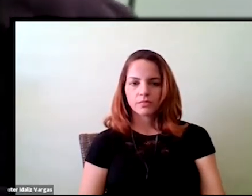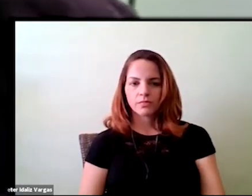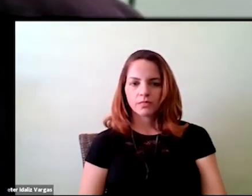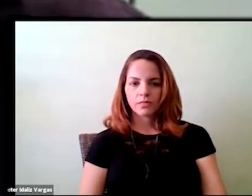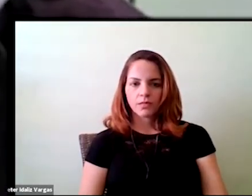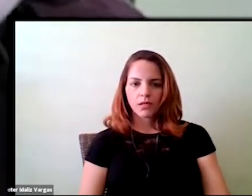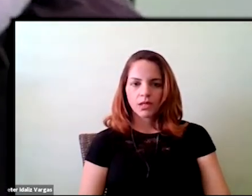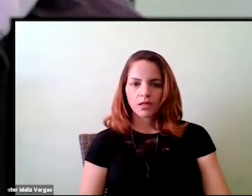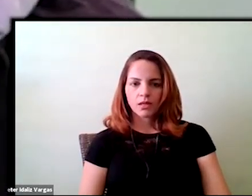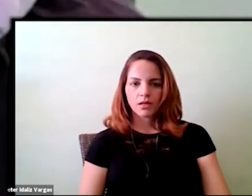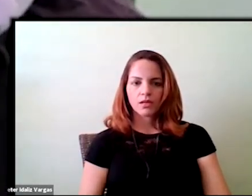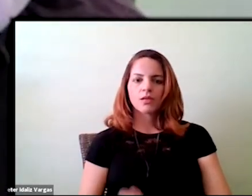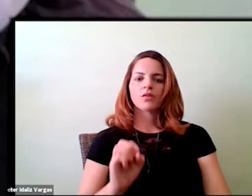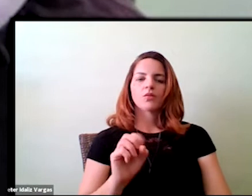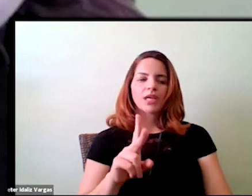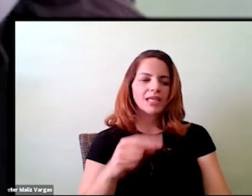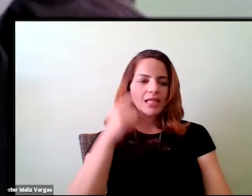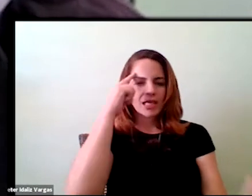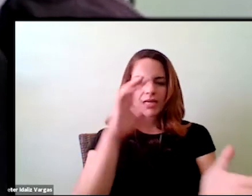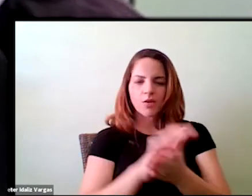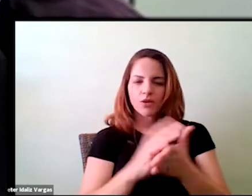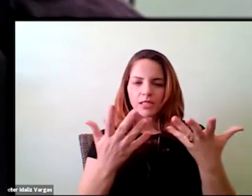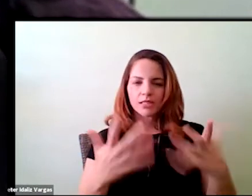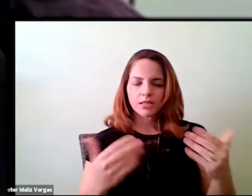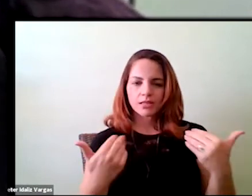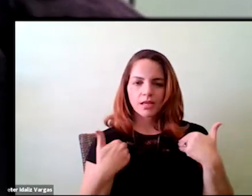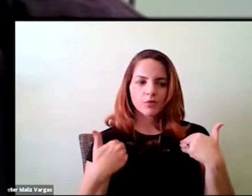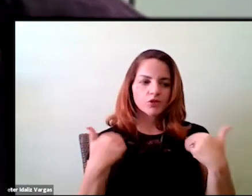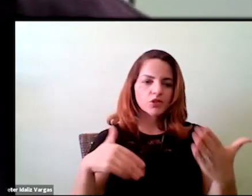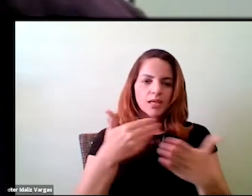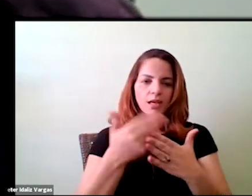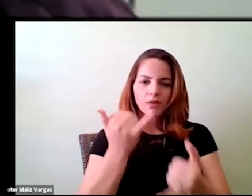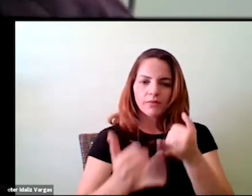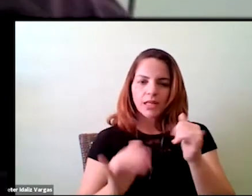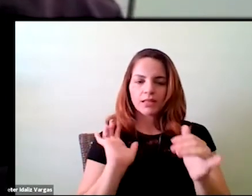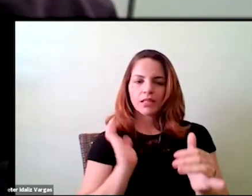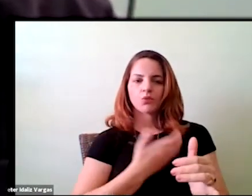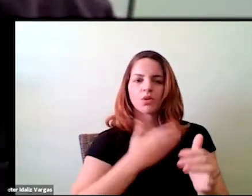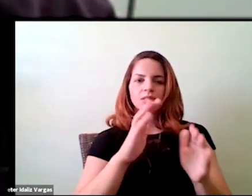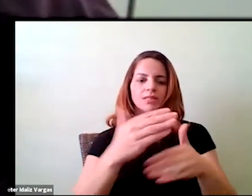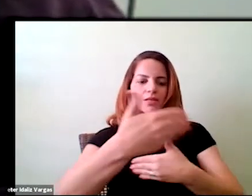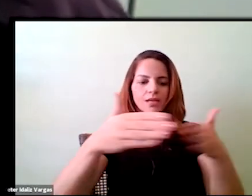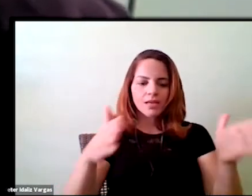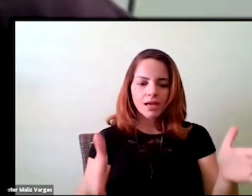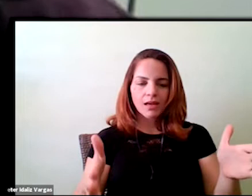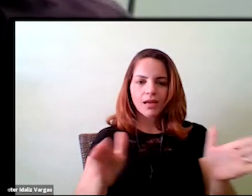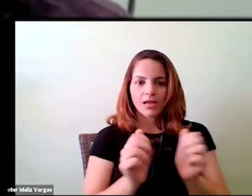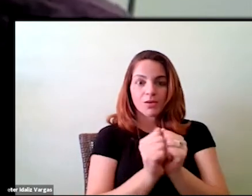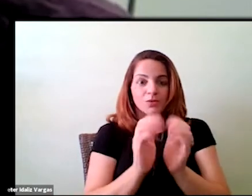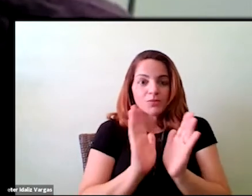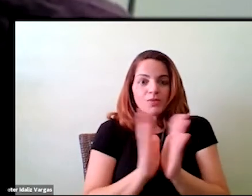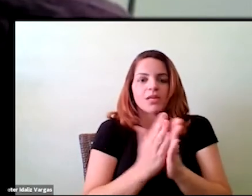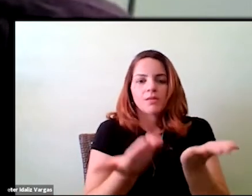Okay, I think we're getting to the bottom of our box. We've got just another couple of books here. And